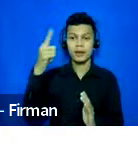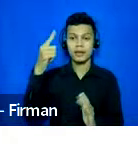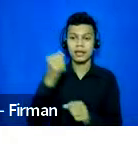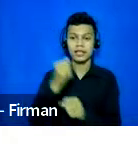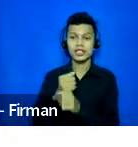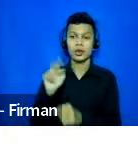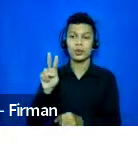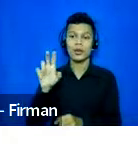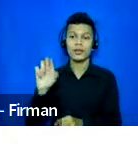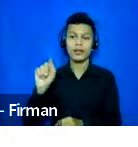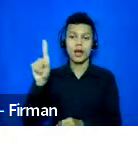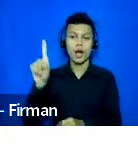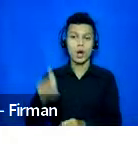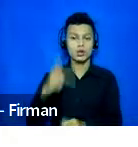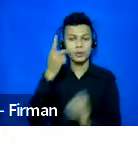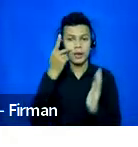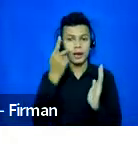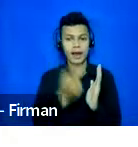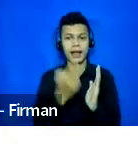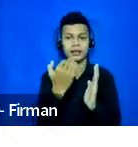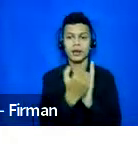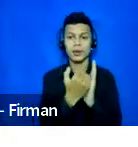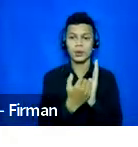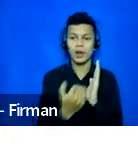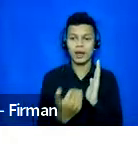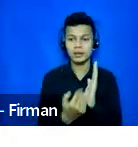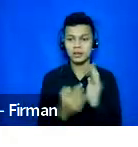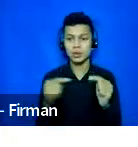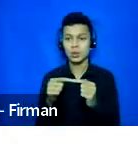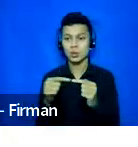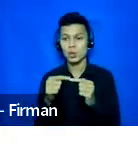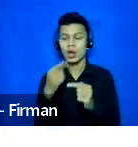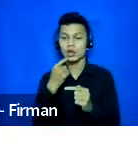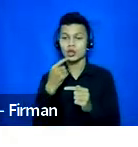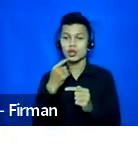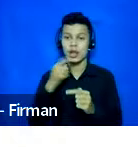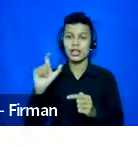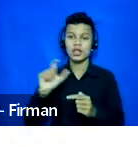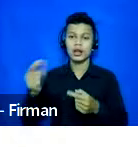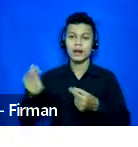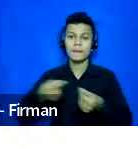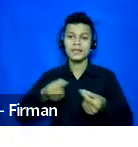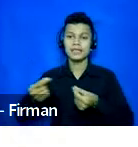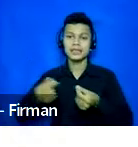regulations on business models that